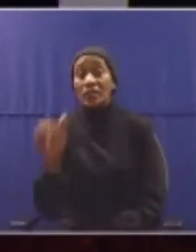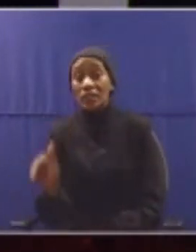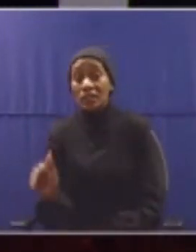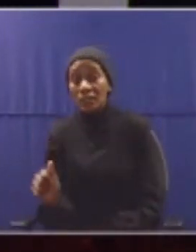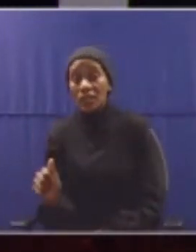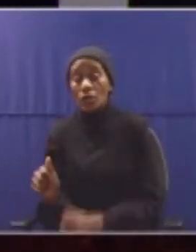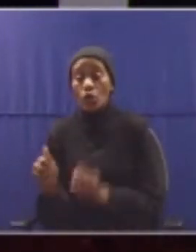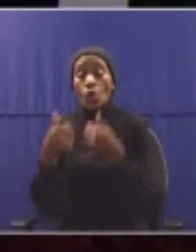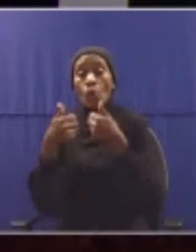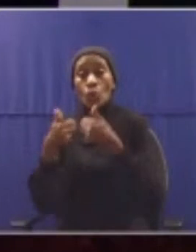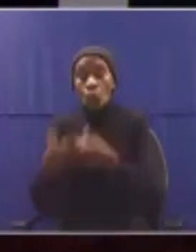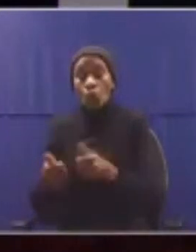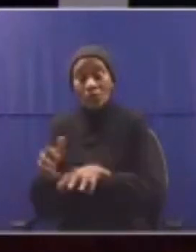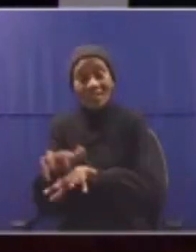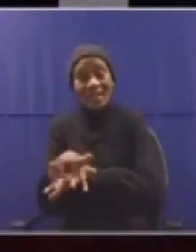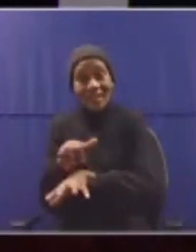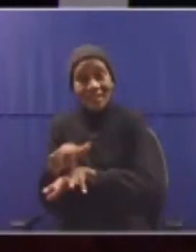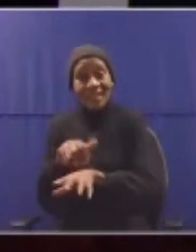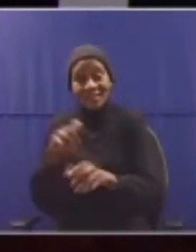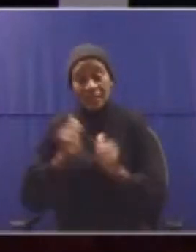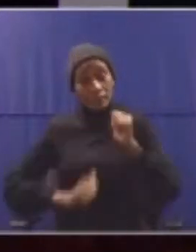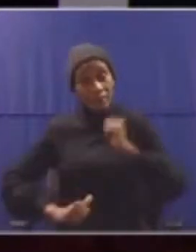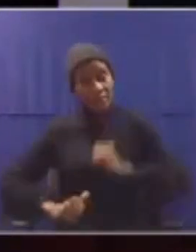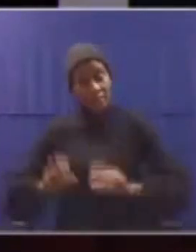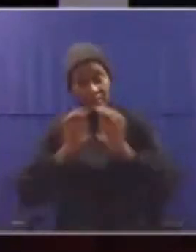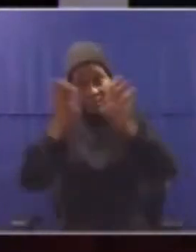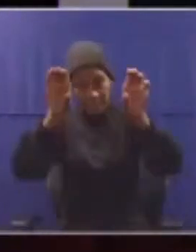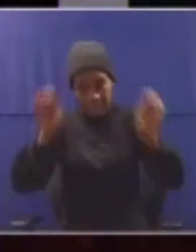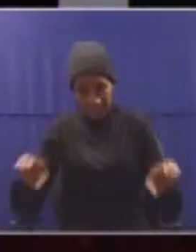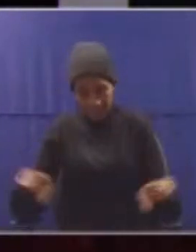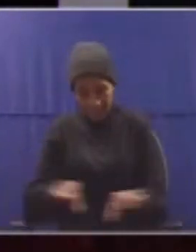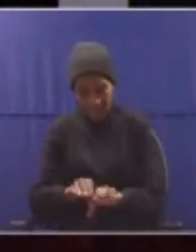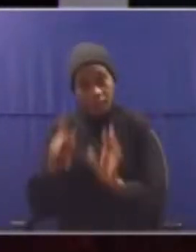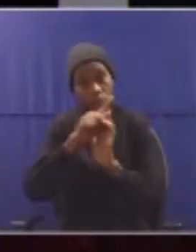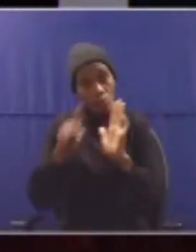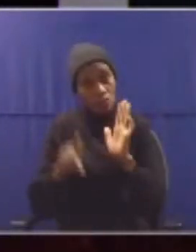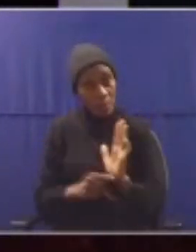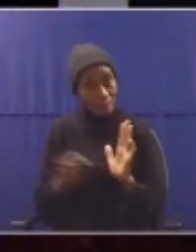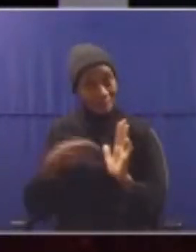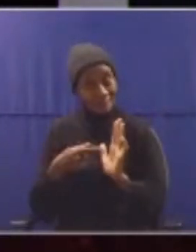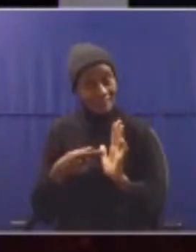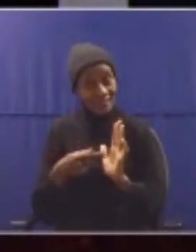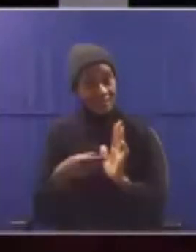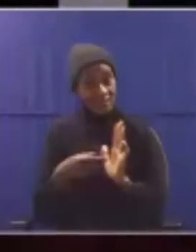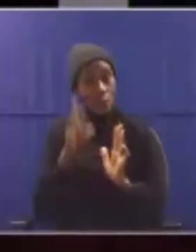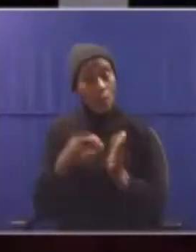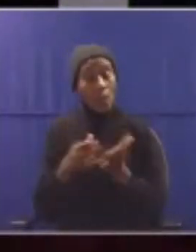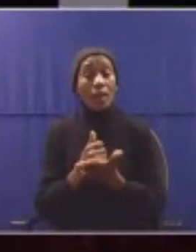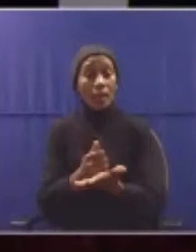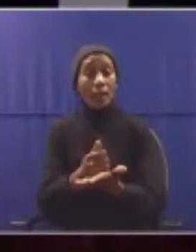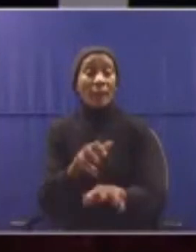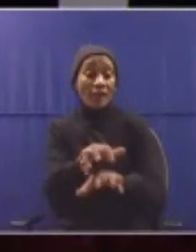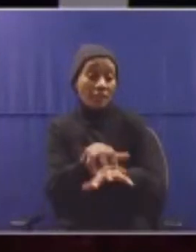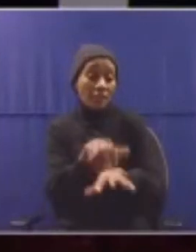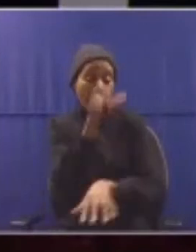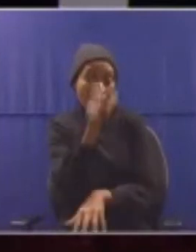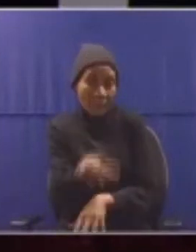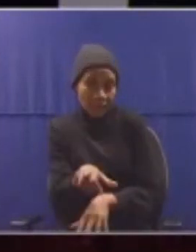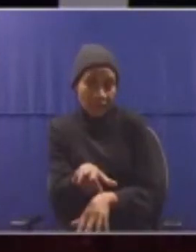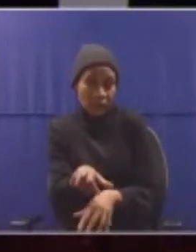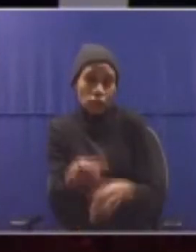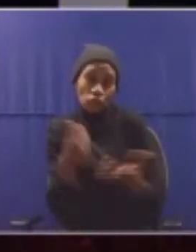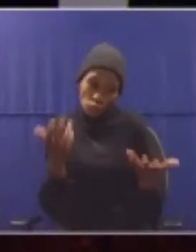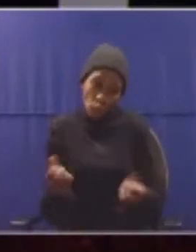African Good Agricultural Practices Certification Program, which assists farmers to meet minimum